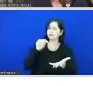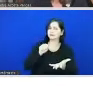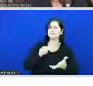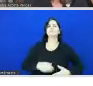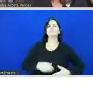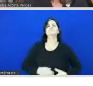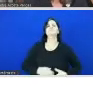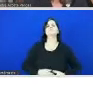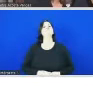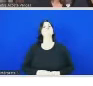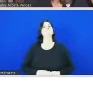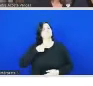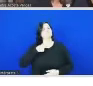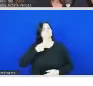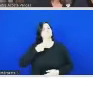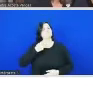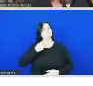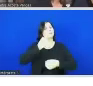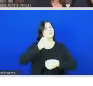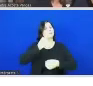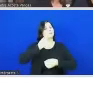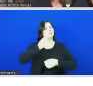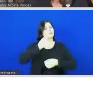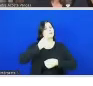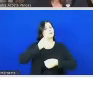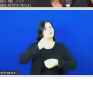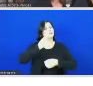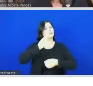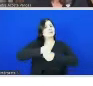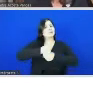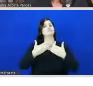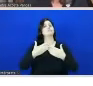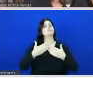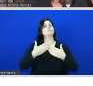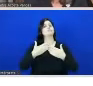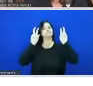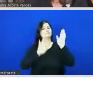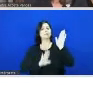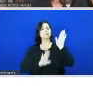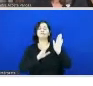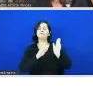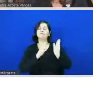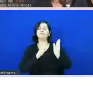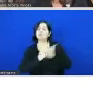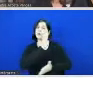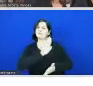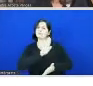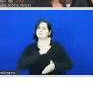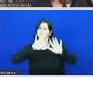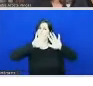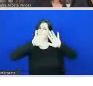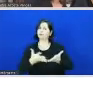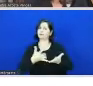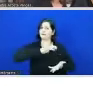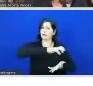a real gender justice crisis. Colleagues have talked about